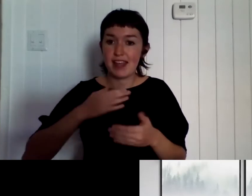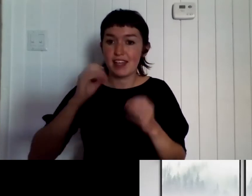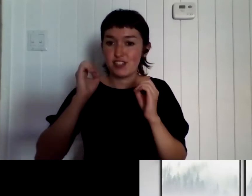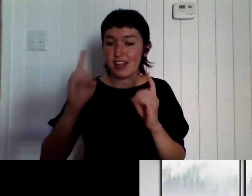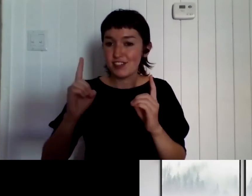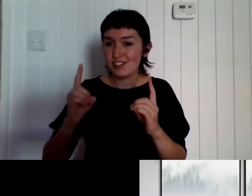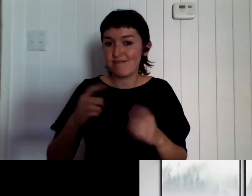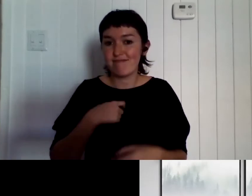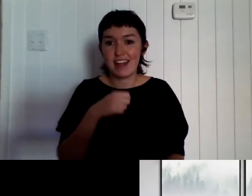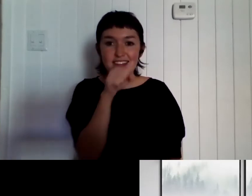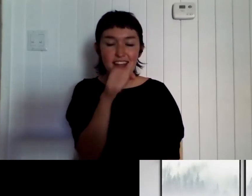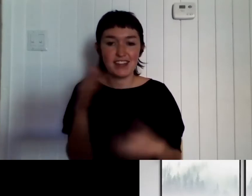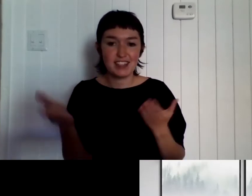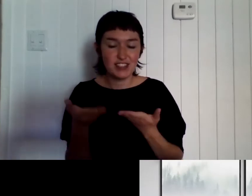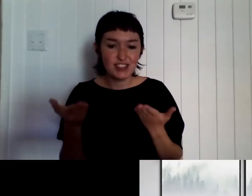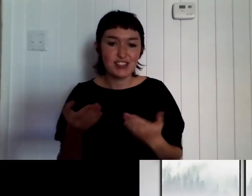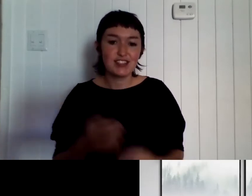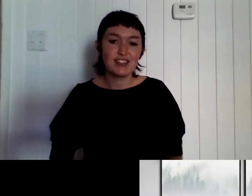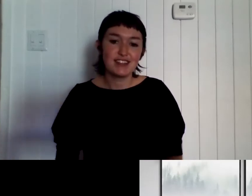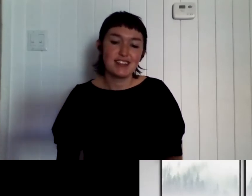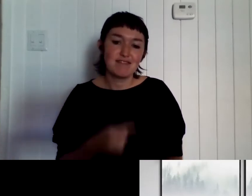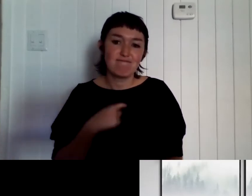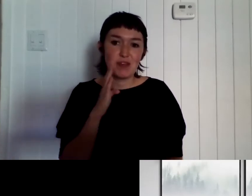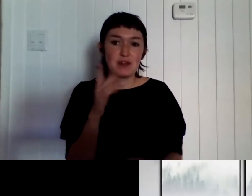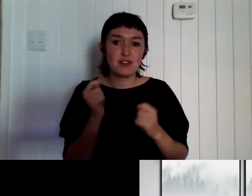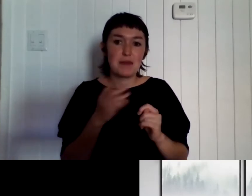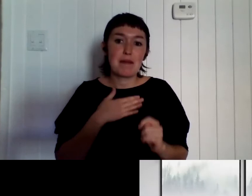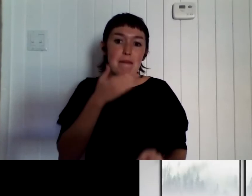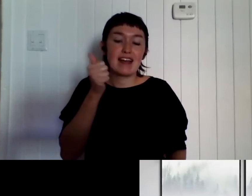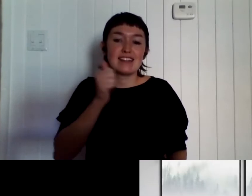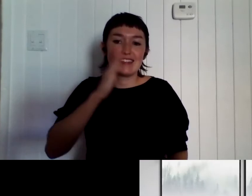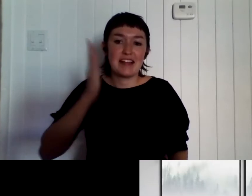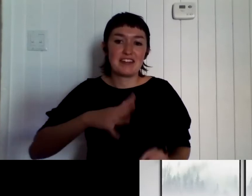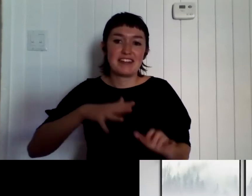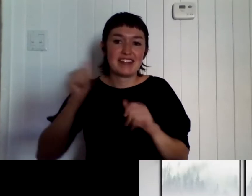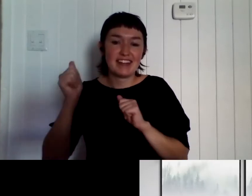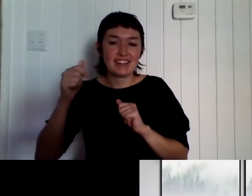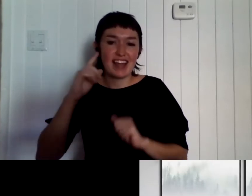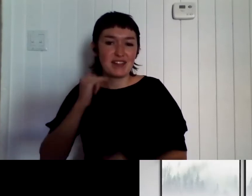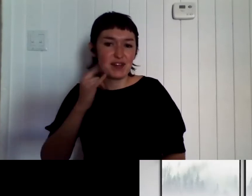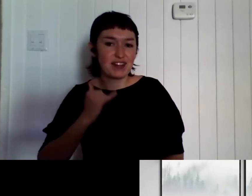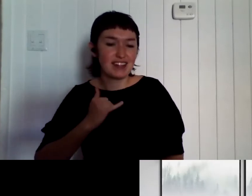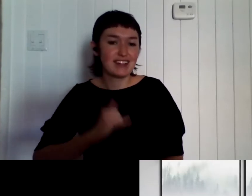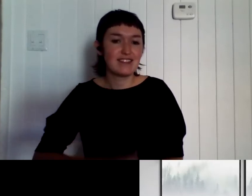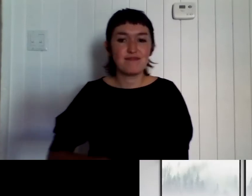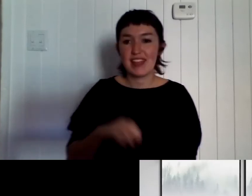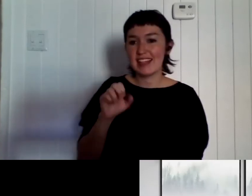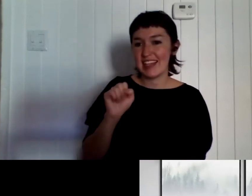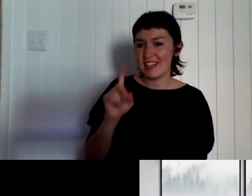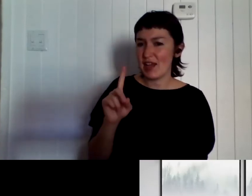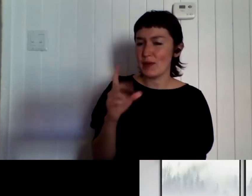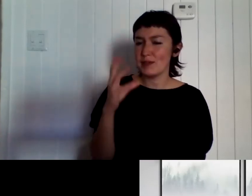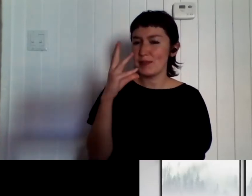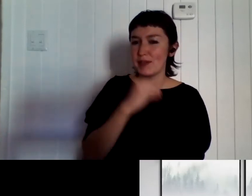it here. I will try my best never to leave California. Yeah. San Diego is about as beautiful as it gets. I have a lot